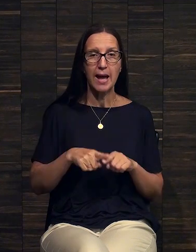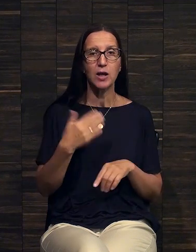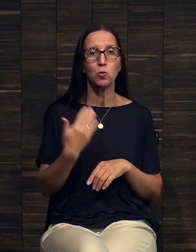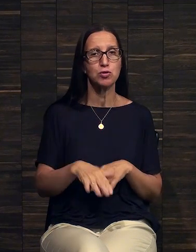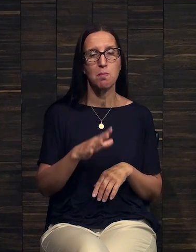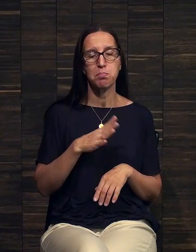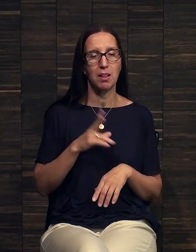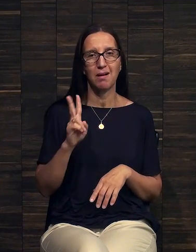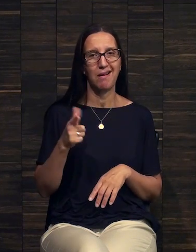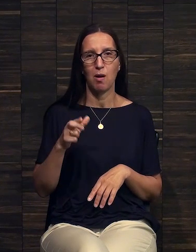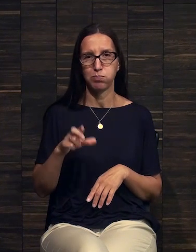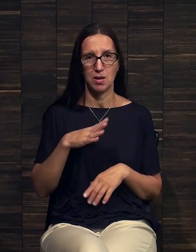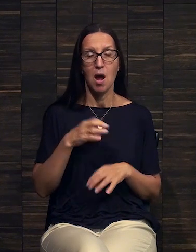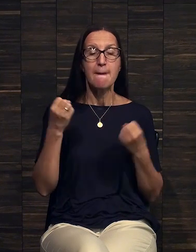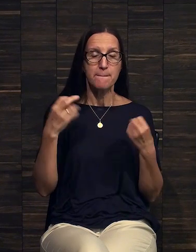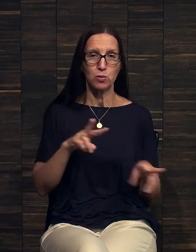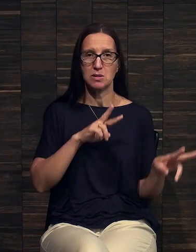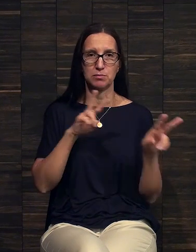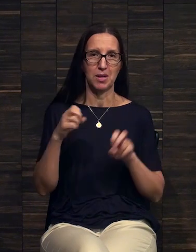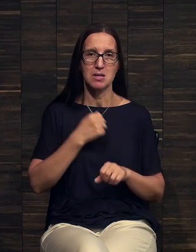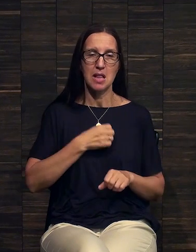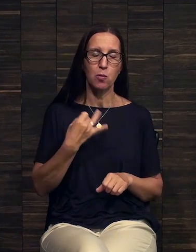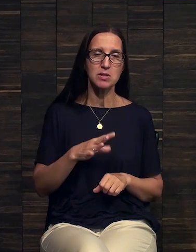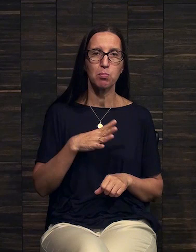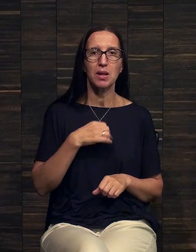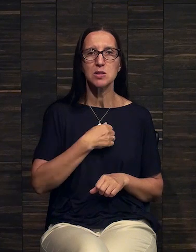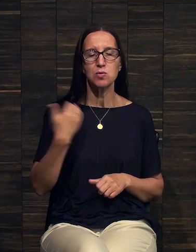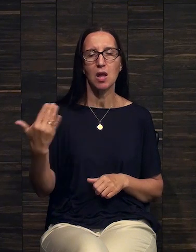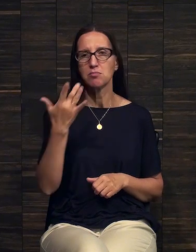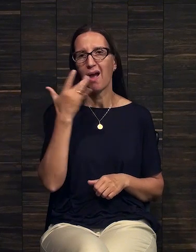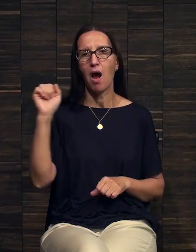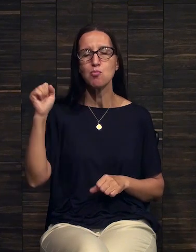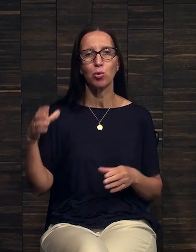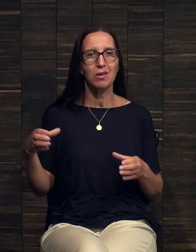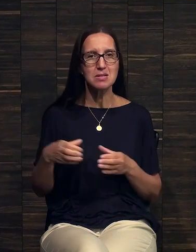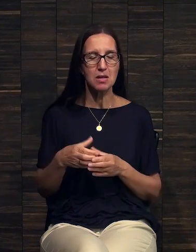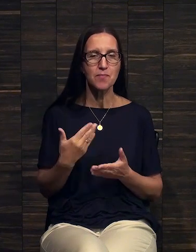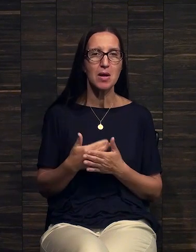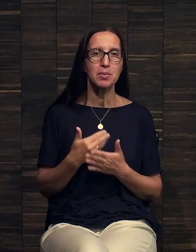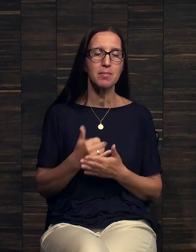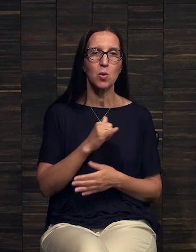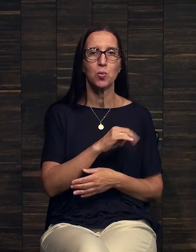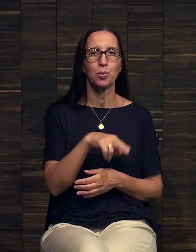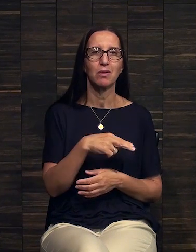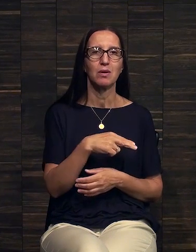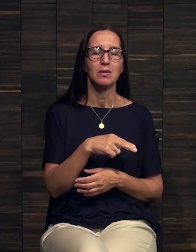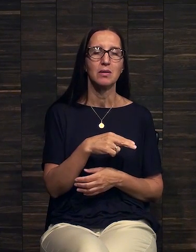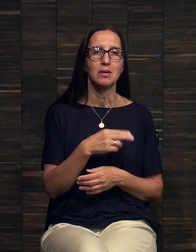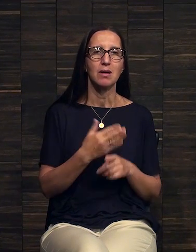60s, this was not a KGB, they were just communist evil